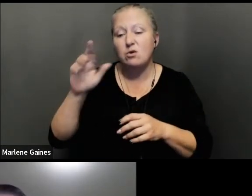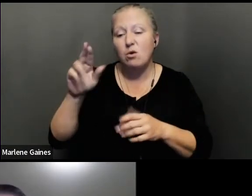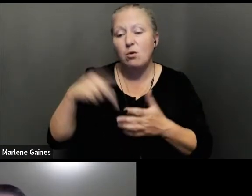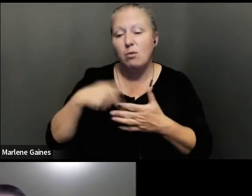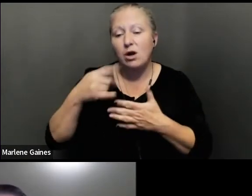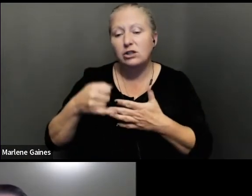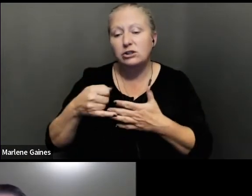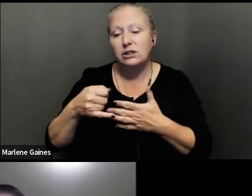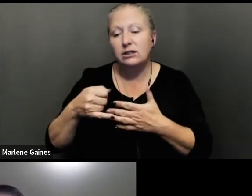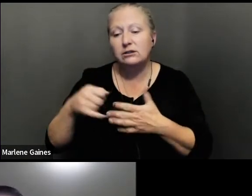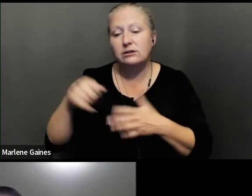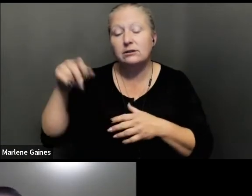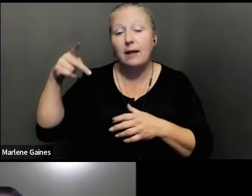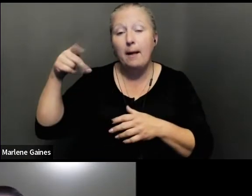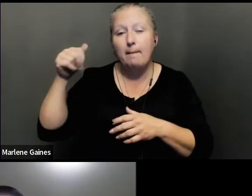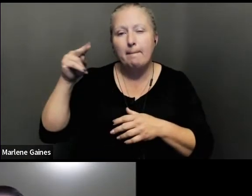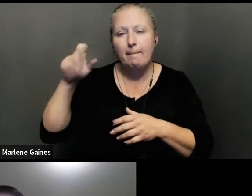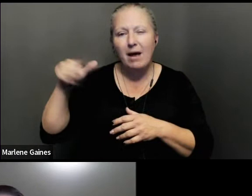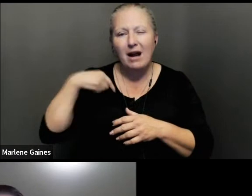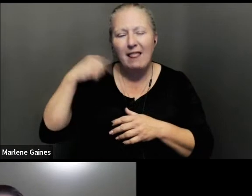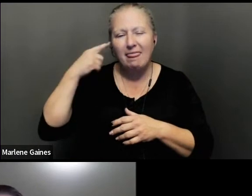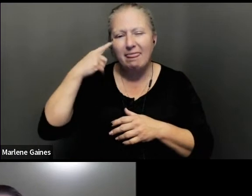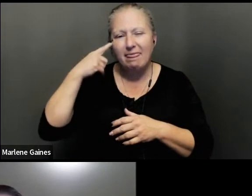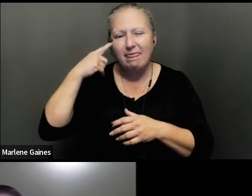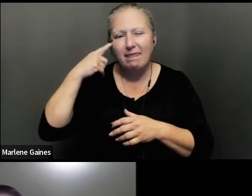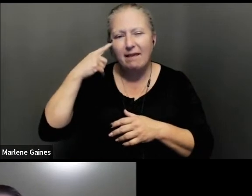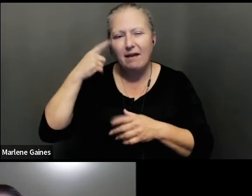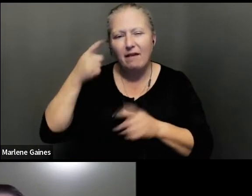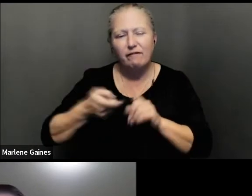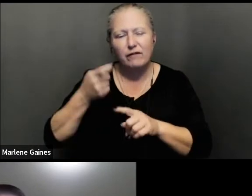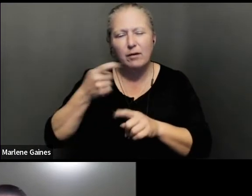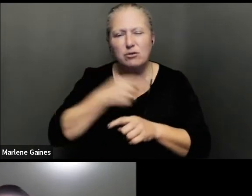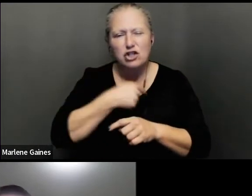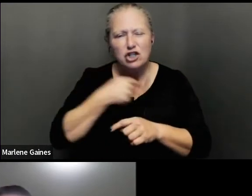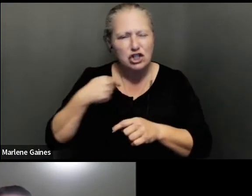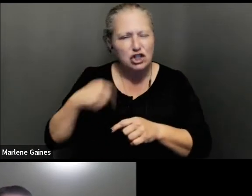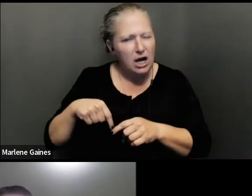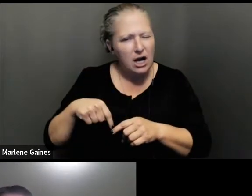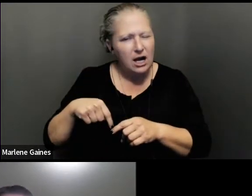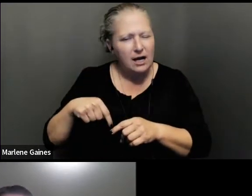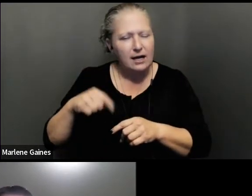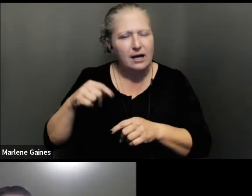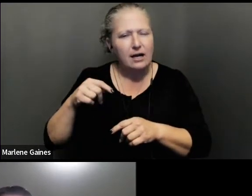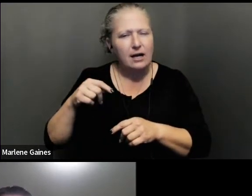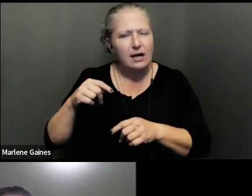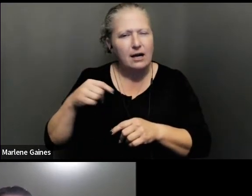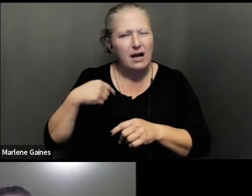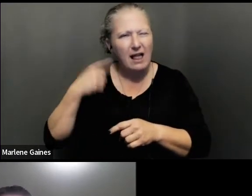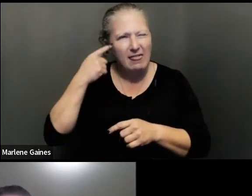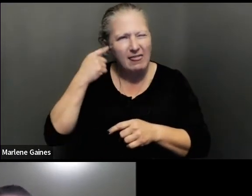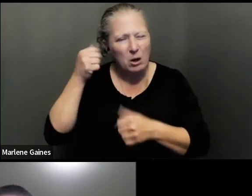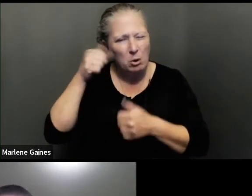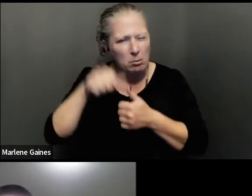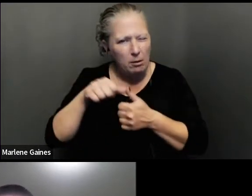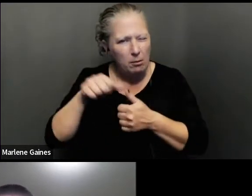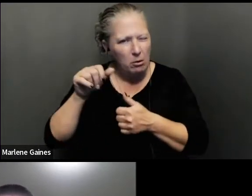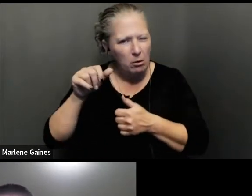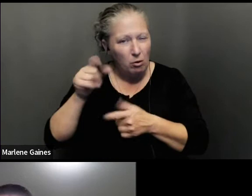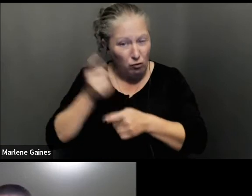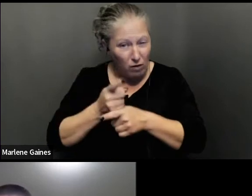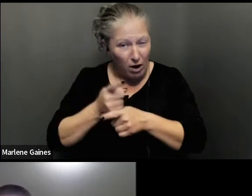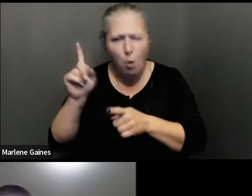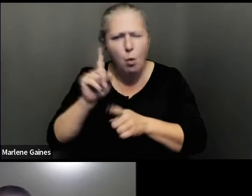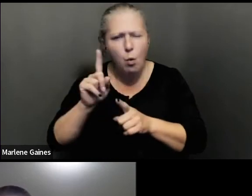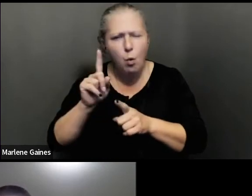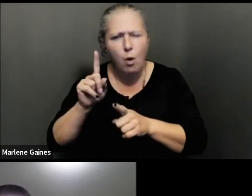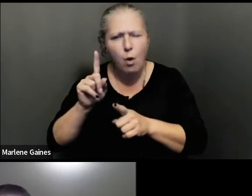the panels, I think, were coming from China. Are they, am I recalling that correctly? And where are they